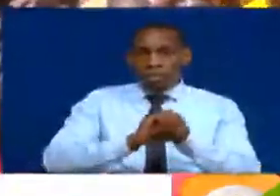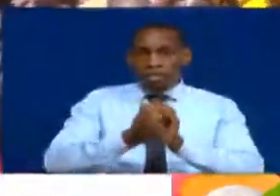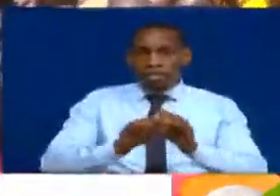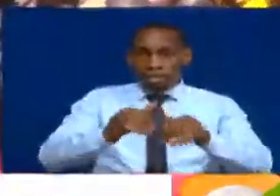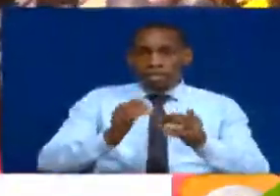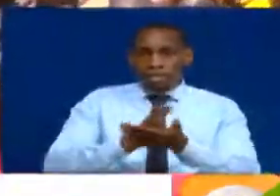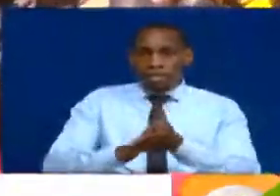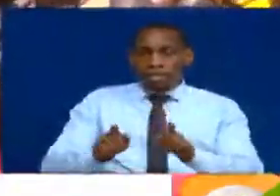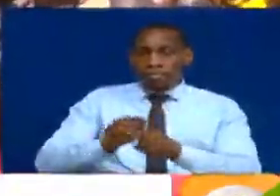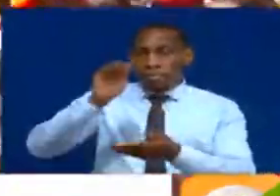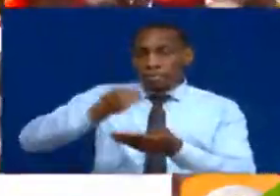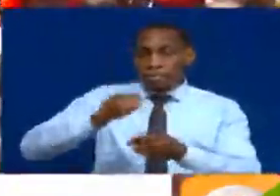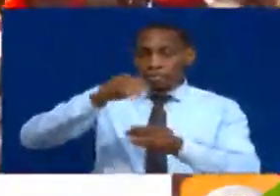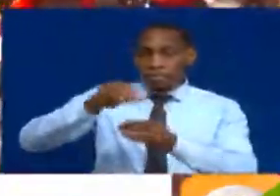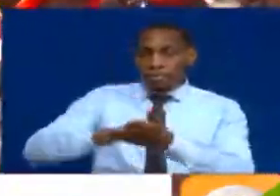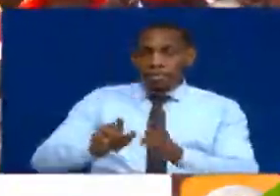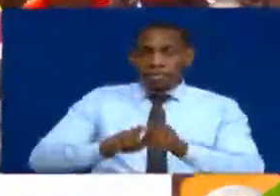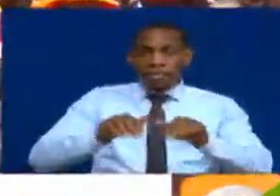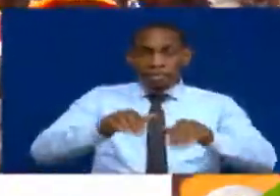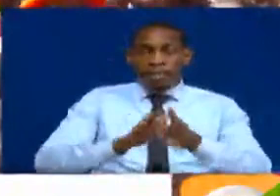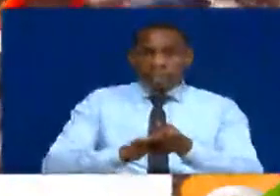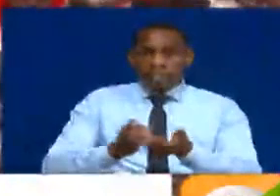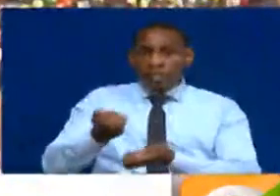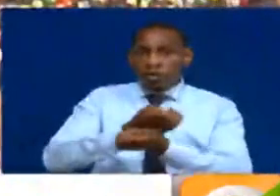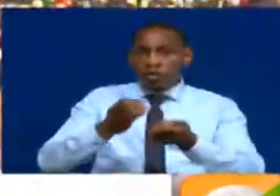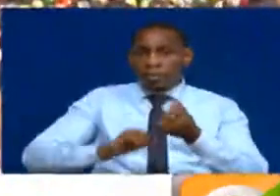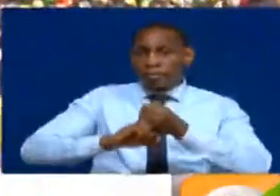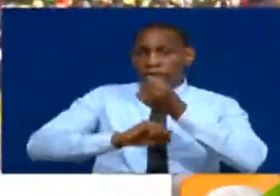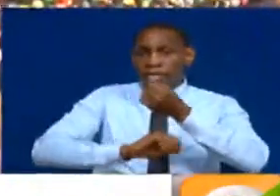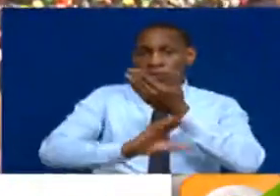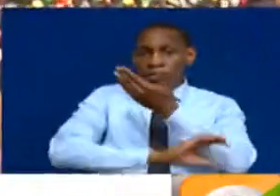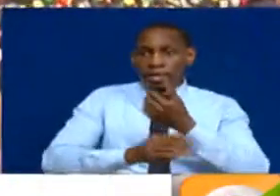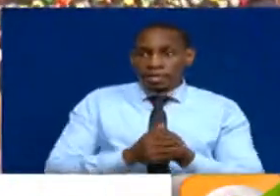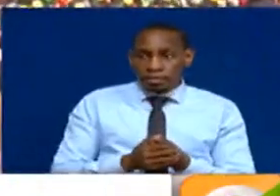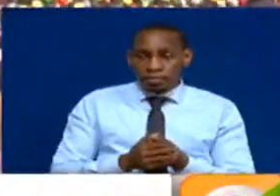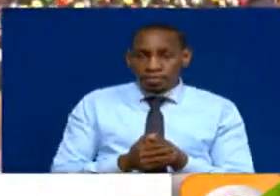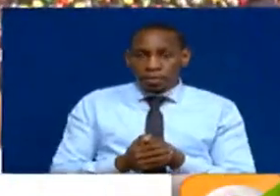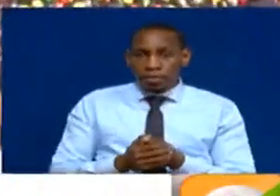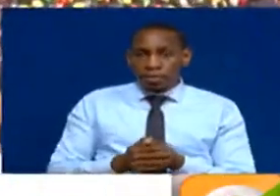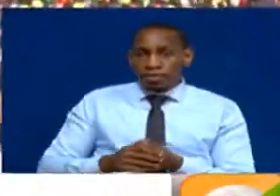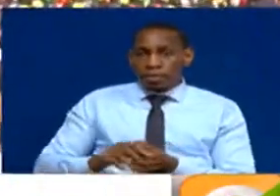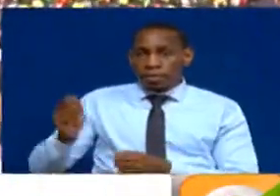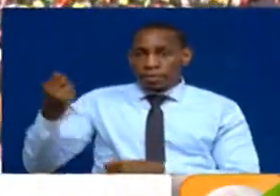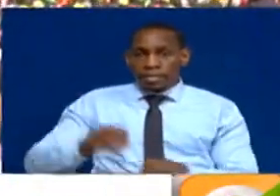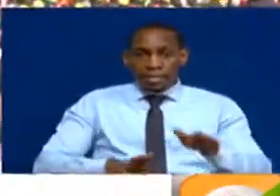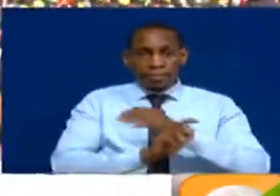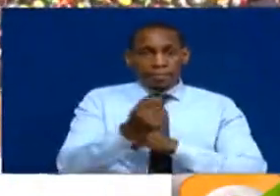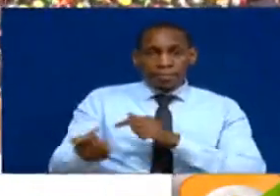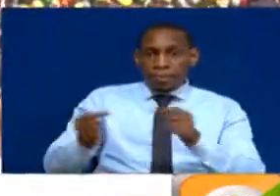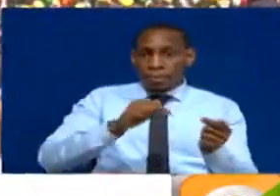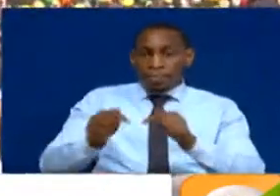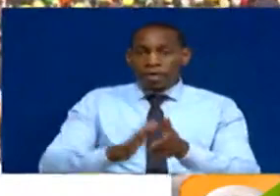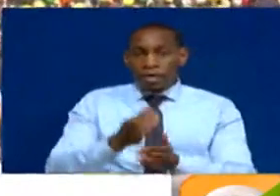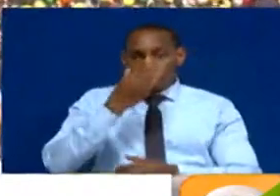farm inputs, as farming was the country's main economic backbone. It is shadow boxing between the president and his deputy, as DP Ruto